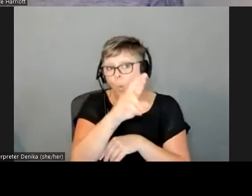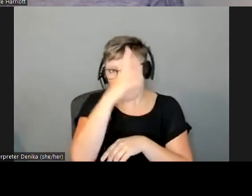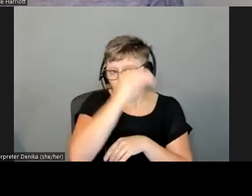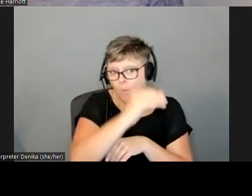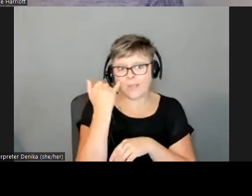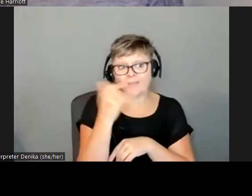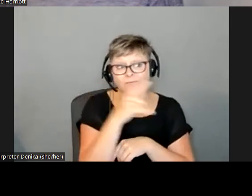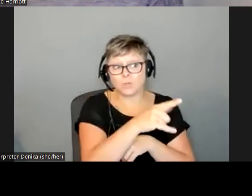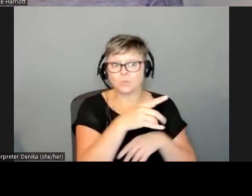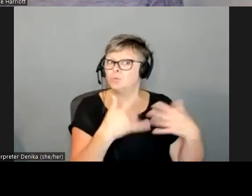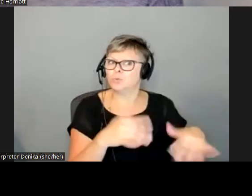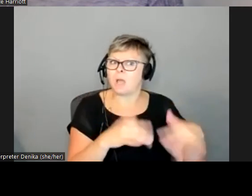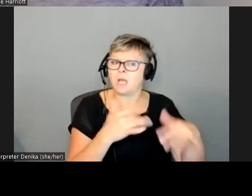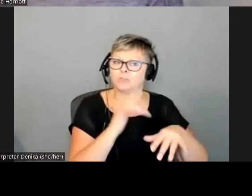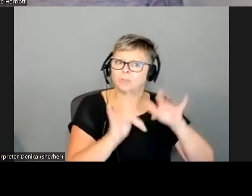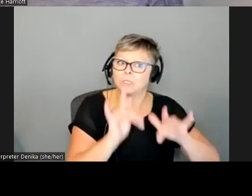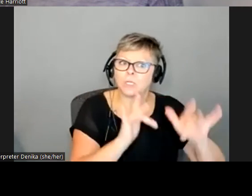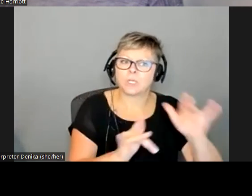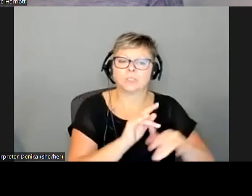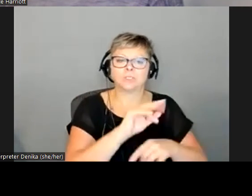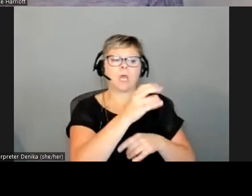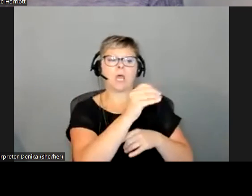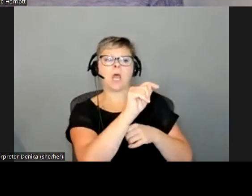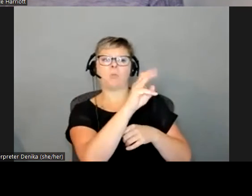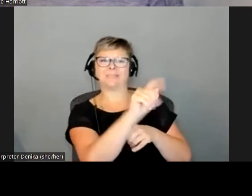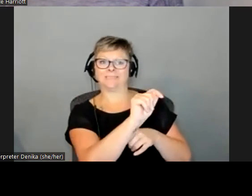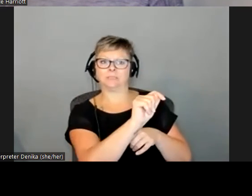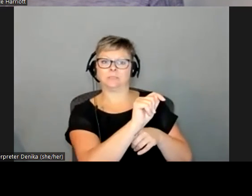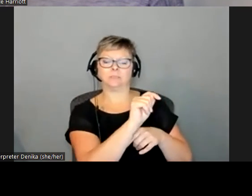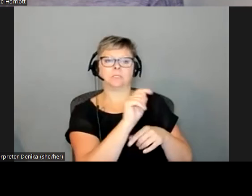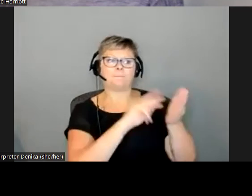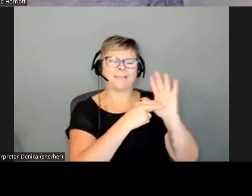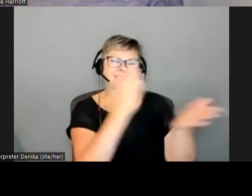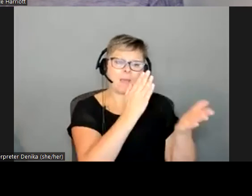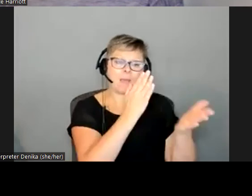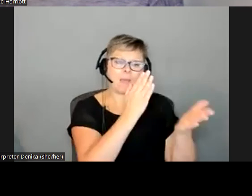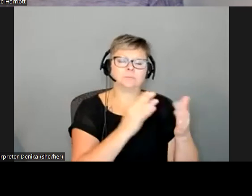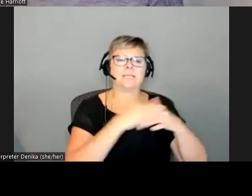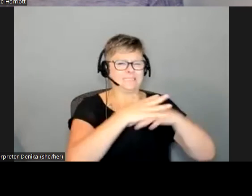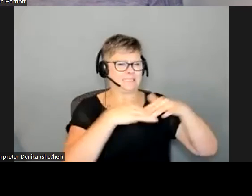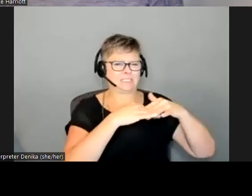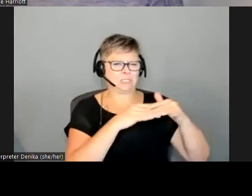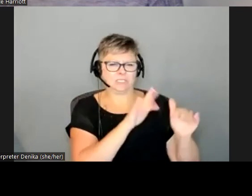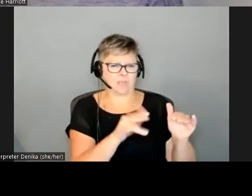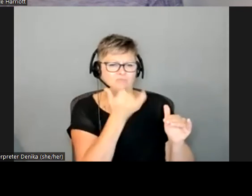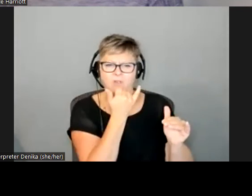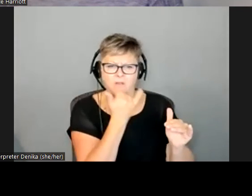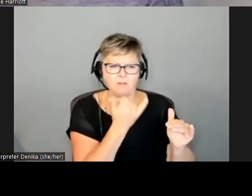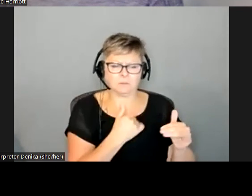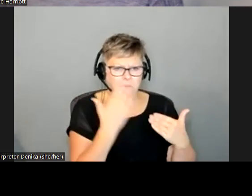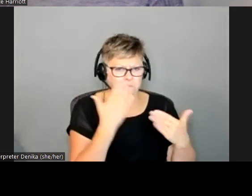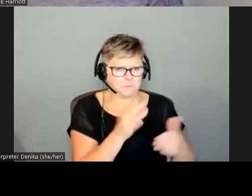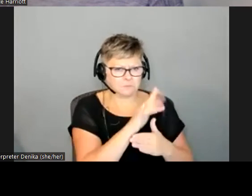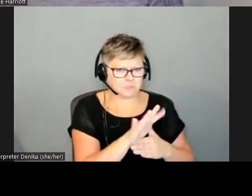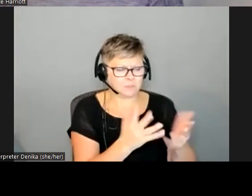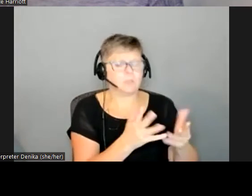far, it's hotwit. It means stop. And that's the language we're talking about when it comes to even